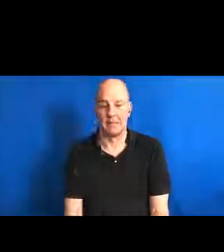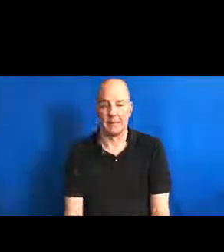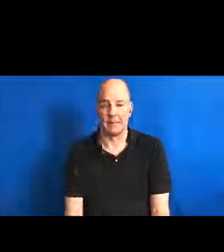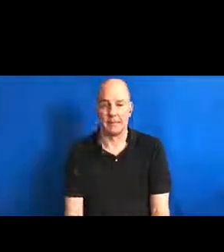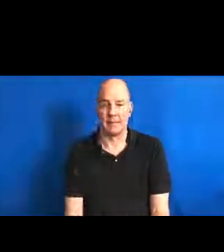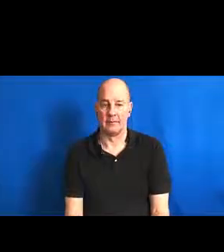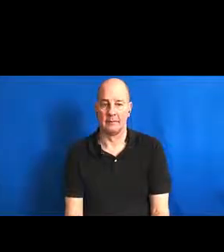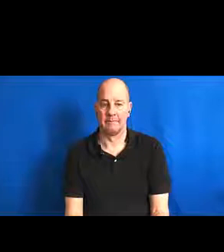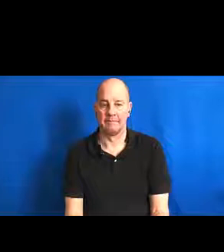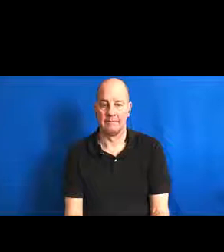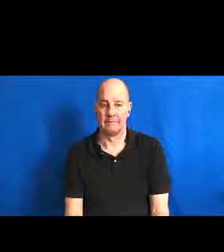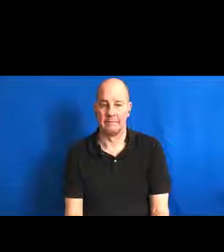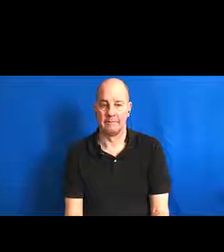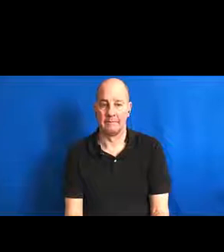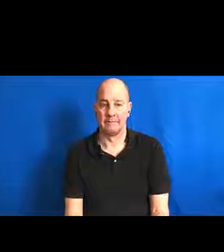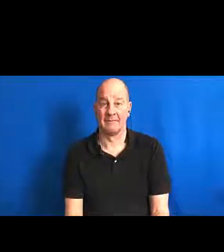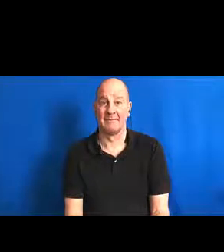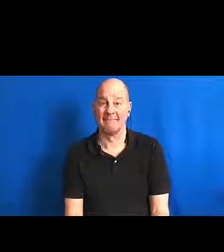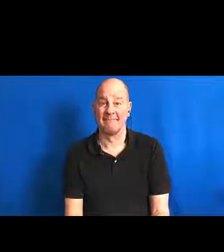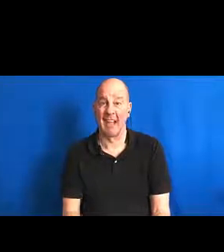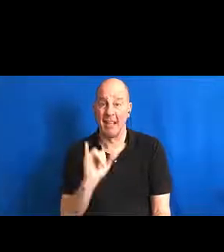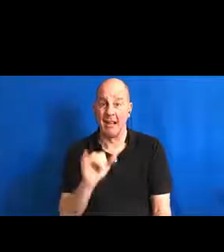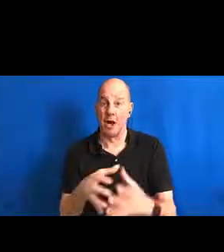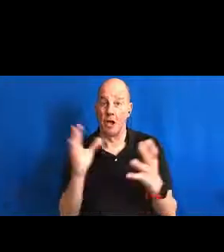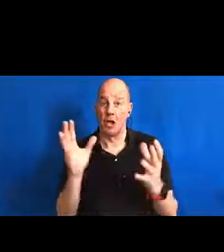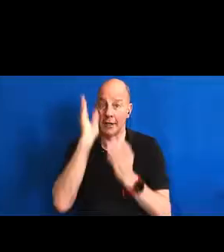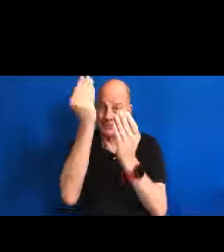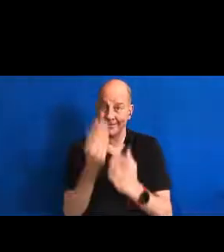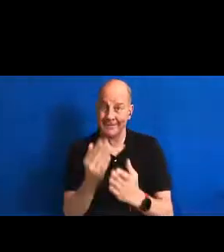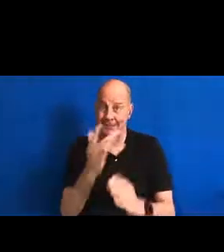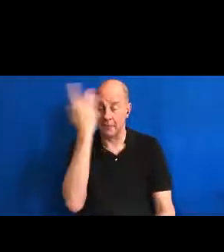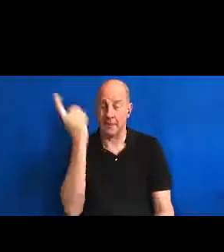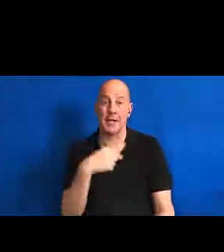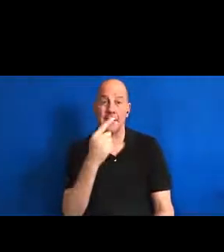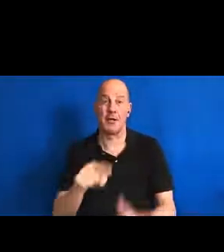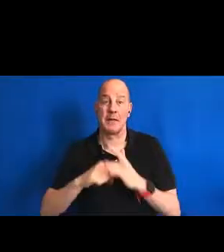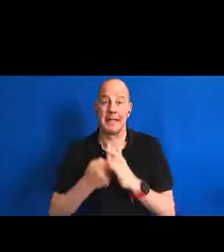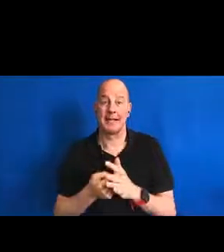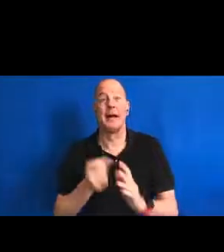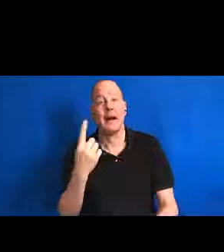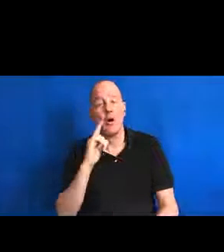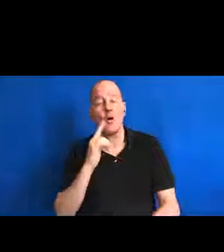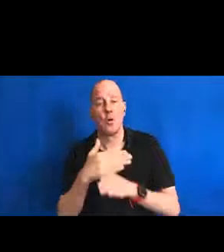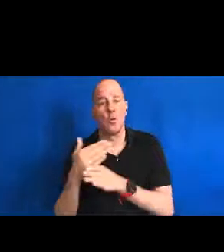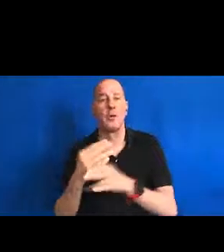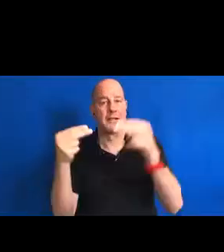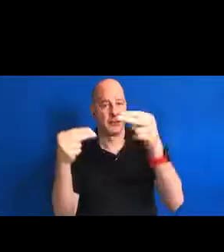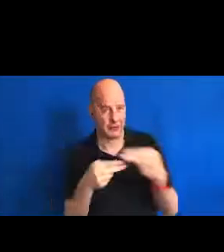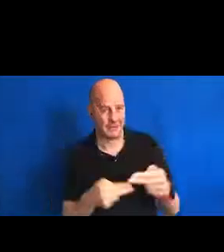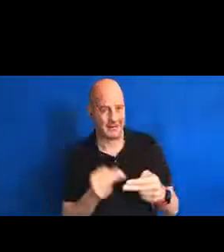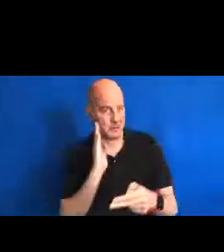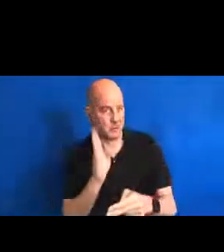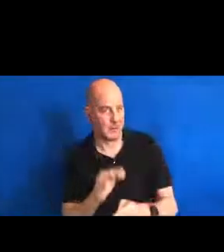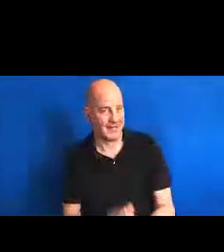Yeah, that's a lot. I forgot to remind folks at the beginning that we will be sharing these slides.